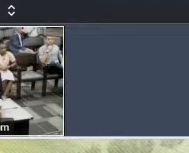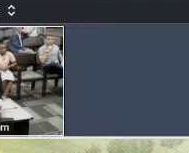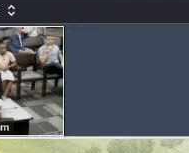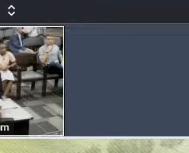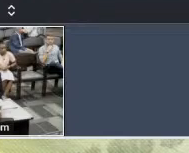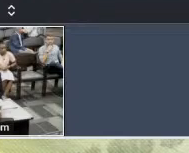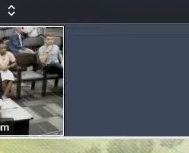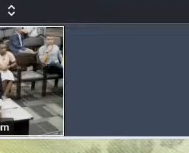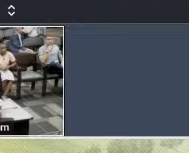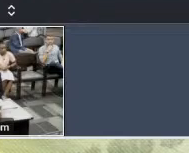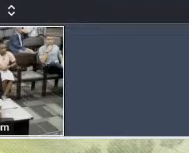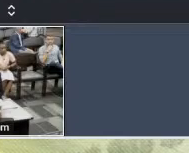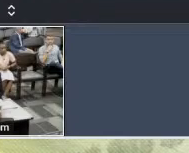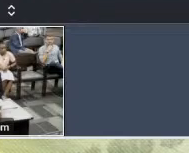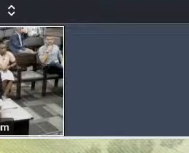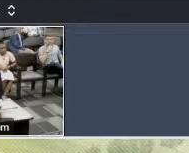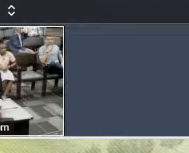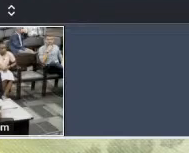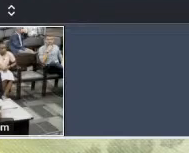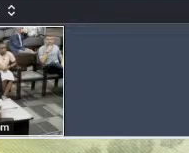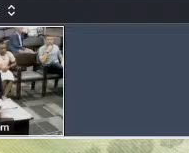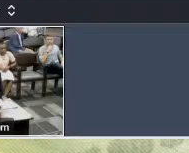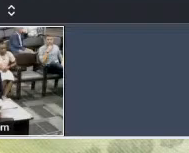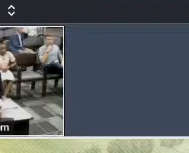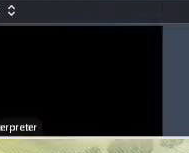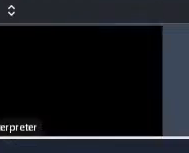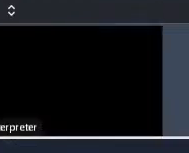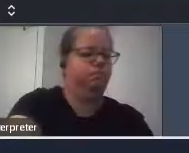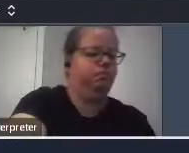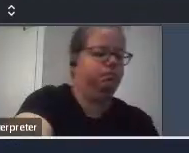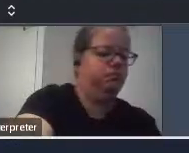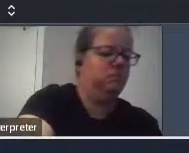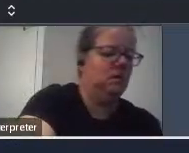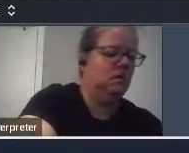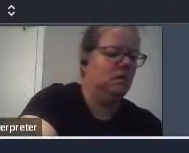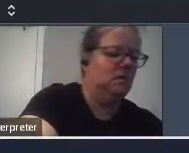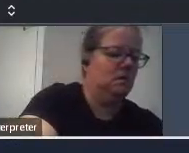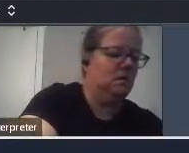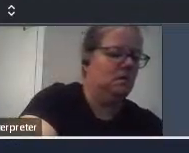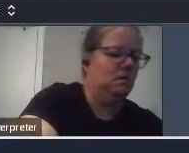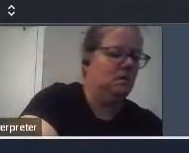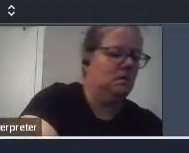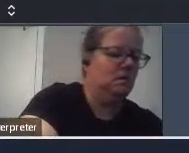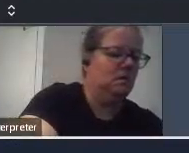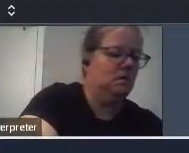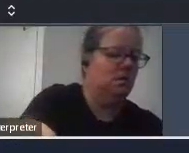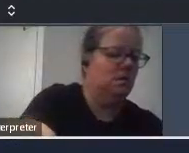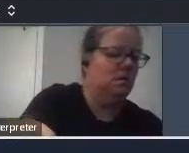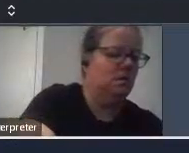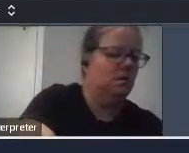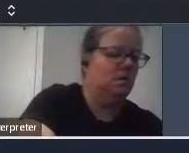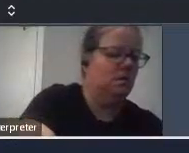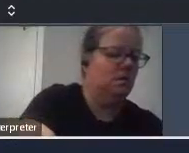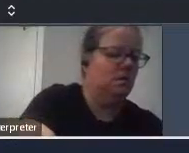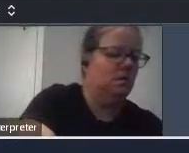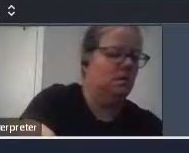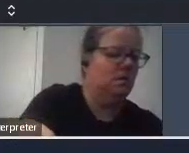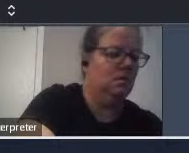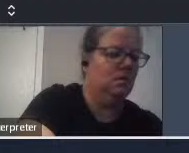slide there of Beale Street Landing. And then next slide, at night, it's pavement. Pavement in that fountain will be